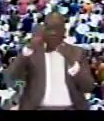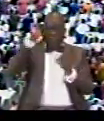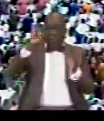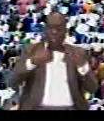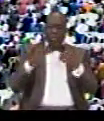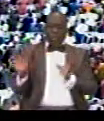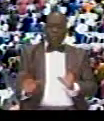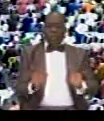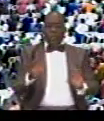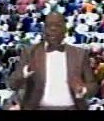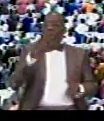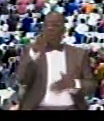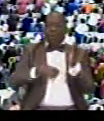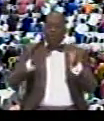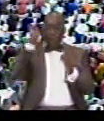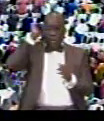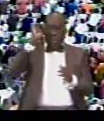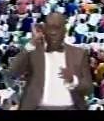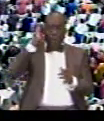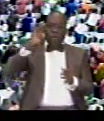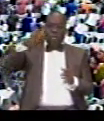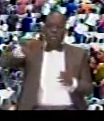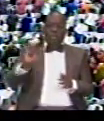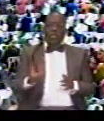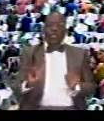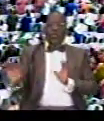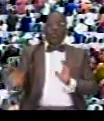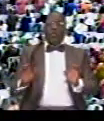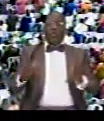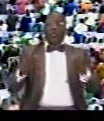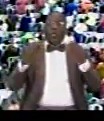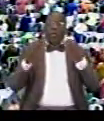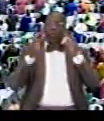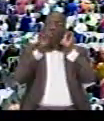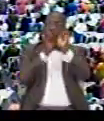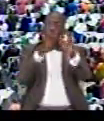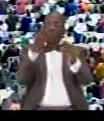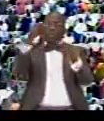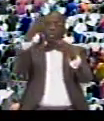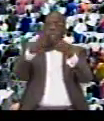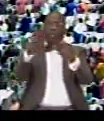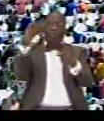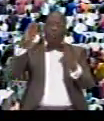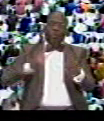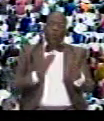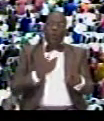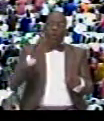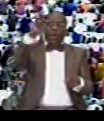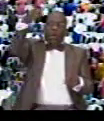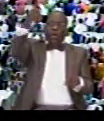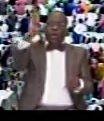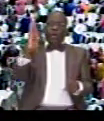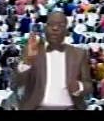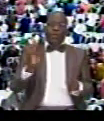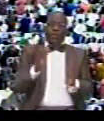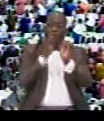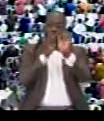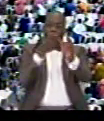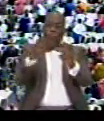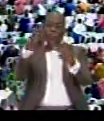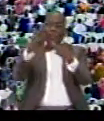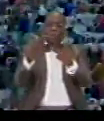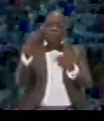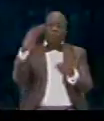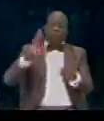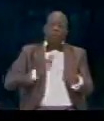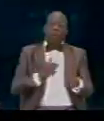do. Let's exalt and magnify the name of our God. Open your mouth and praise the name of our God.